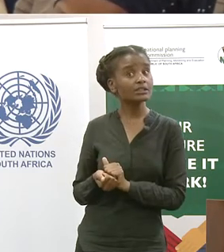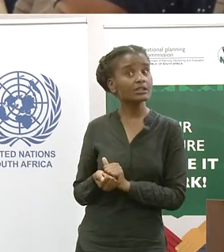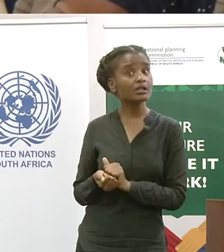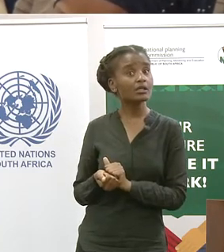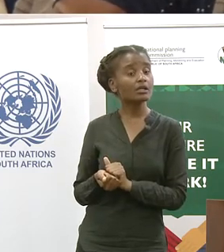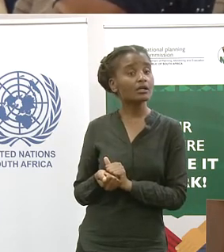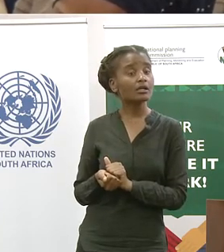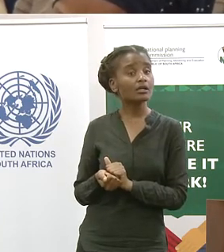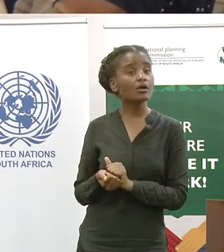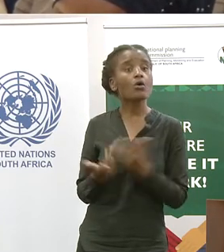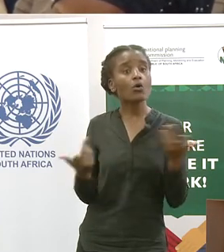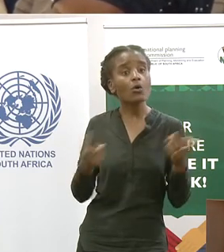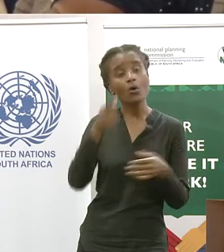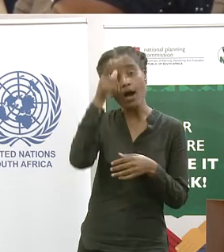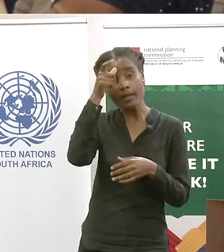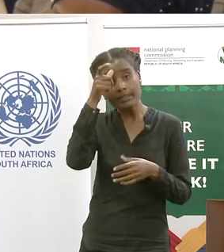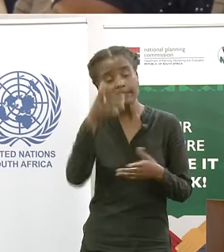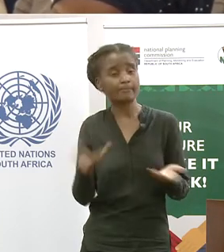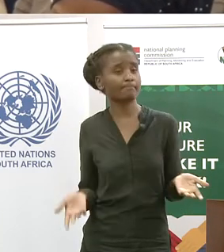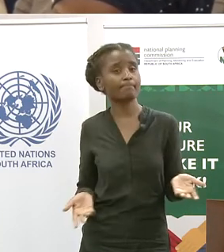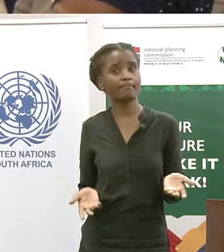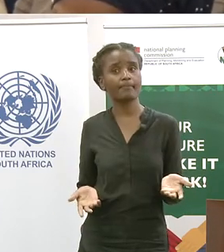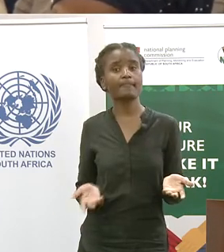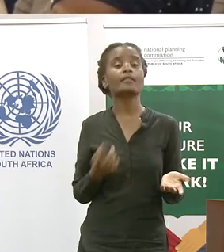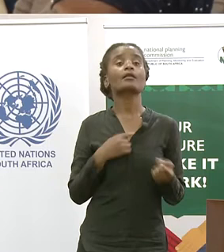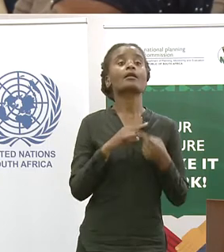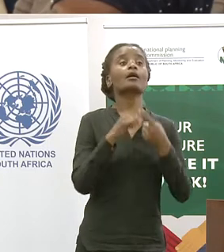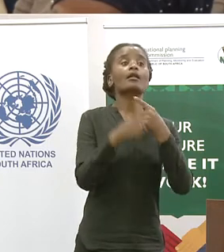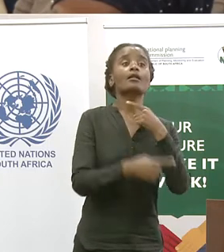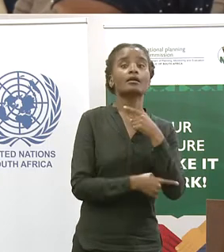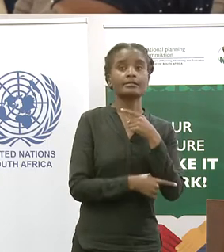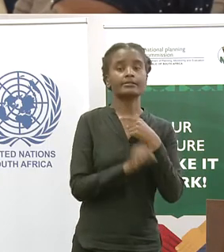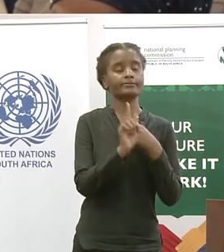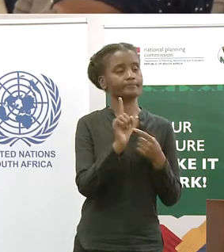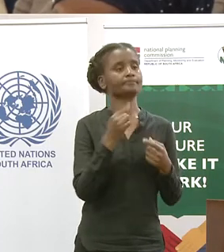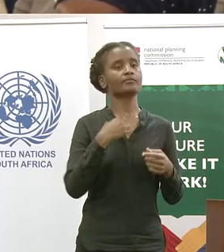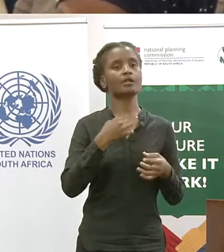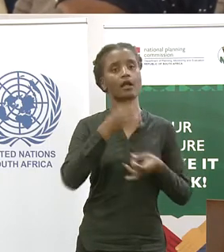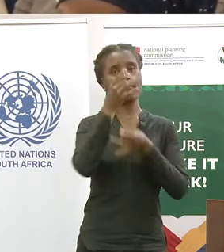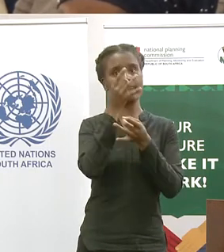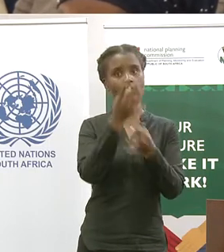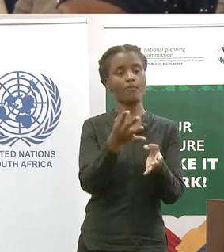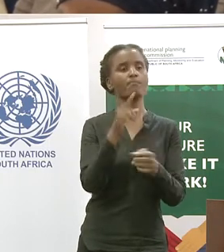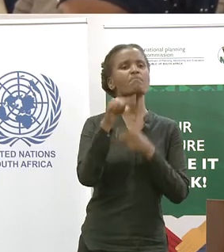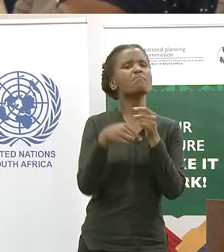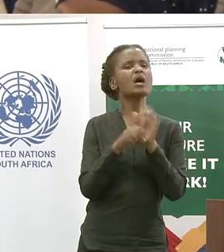ableism, lastly, I would like to touch on the